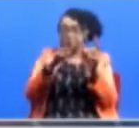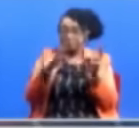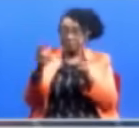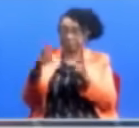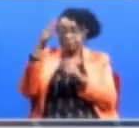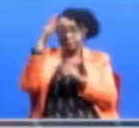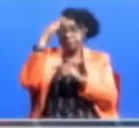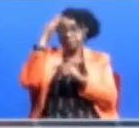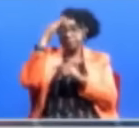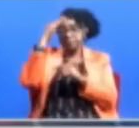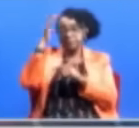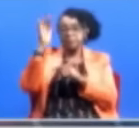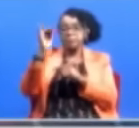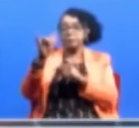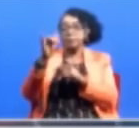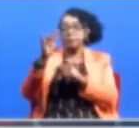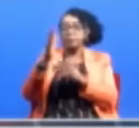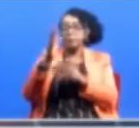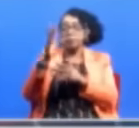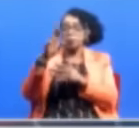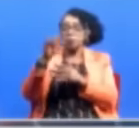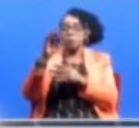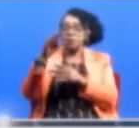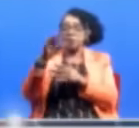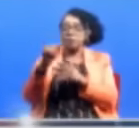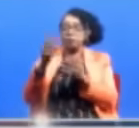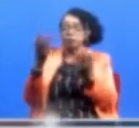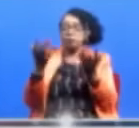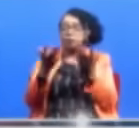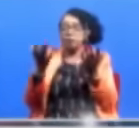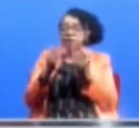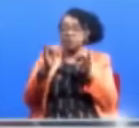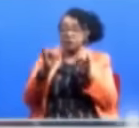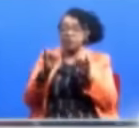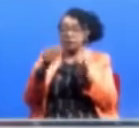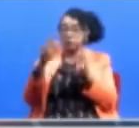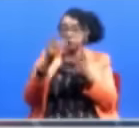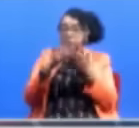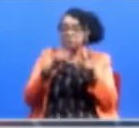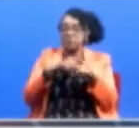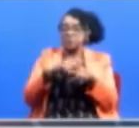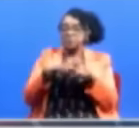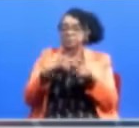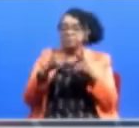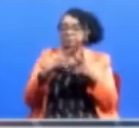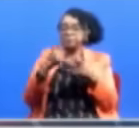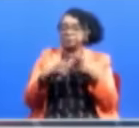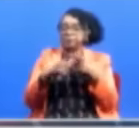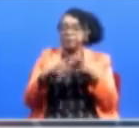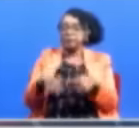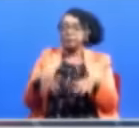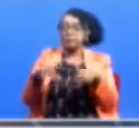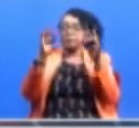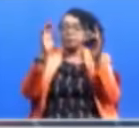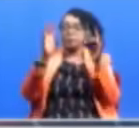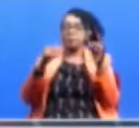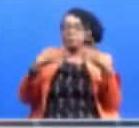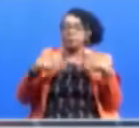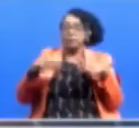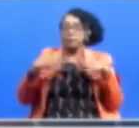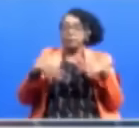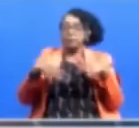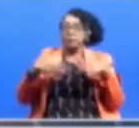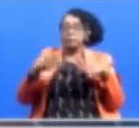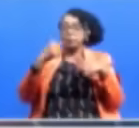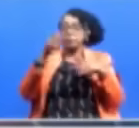established that it was in Ruaka where it has been for a couple of days, and they'll be seeking to find out from residents there, maybe the